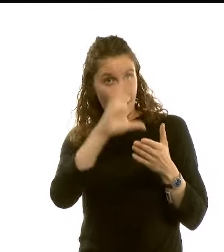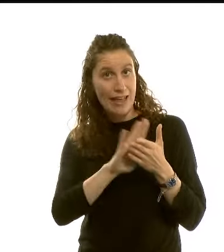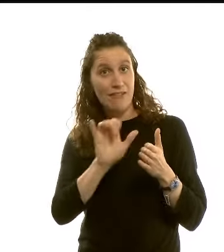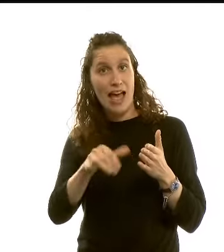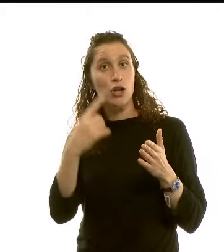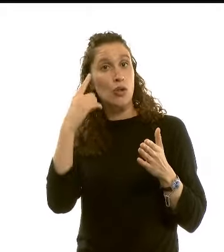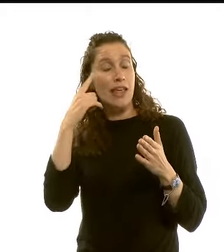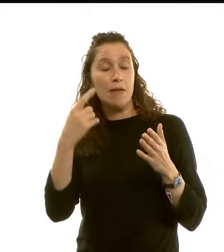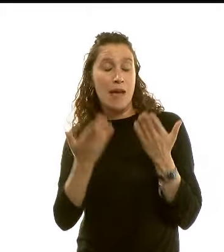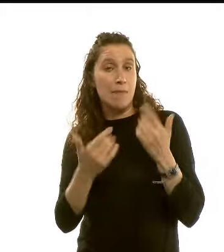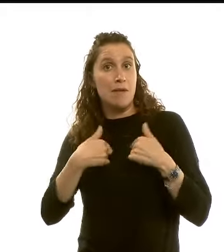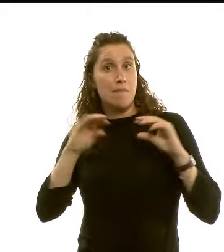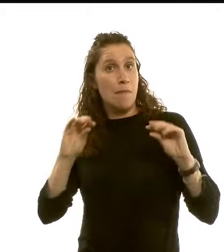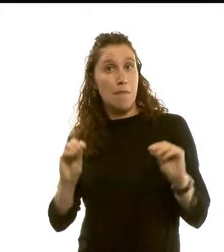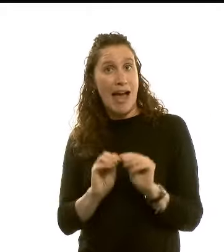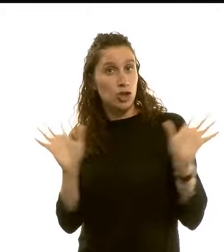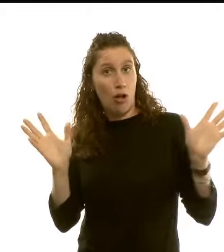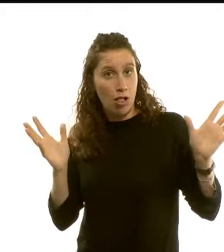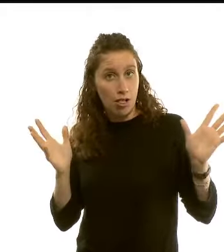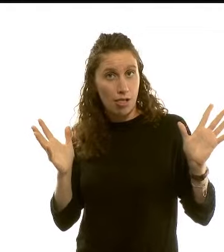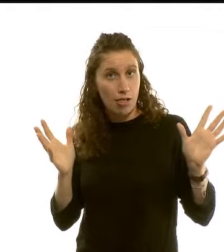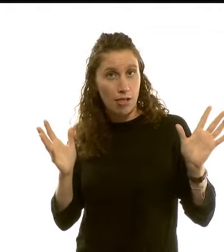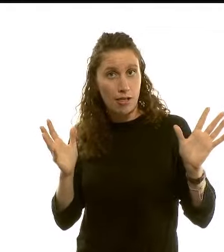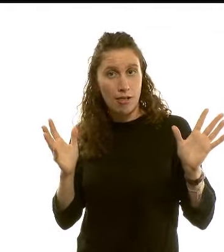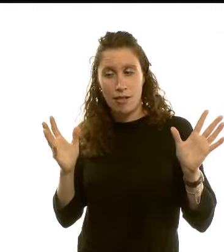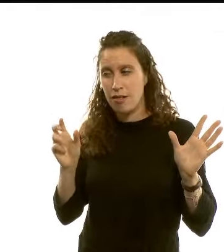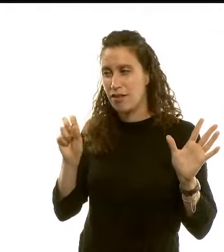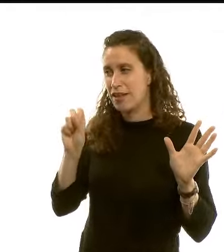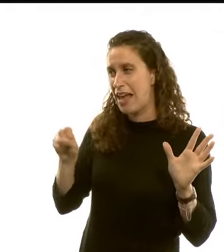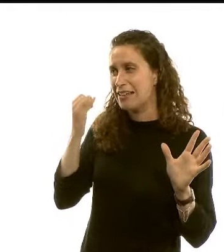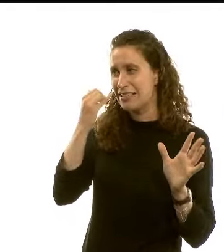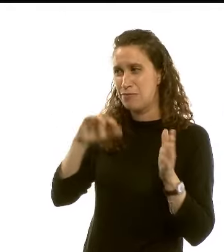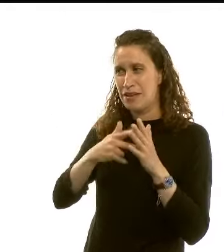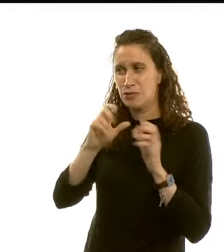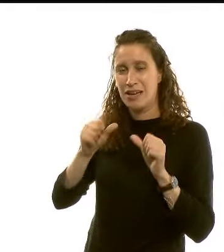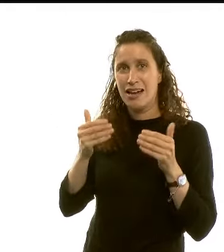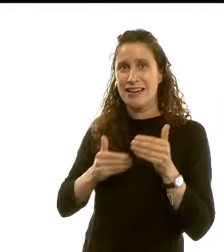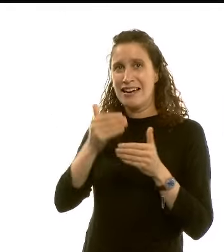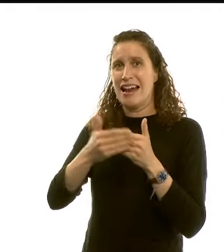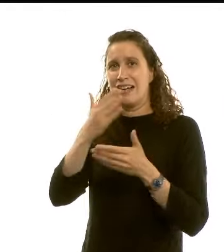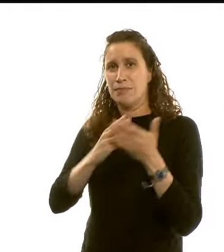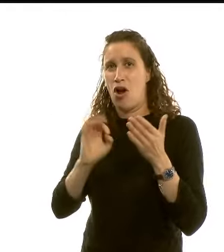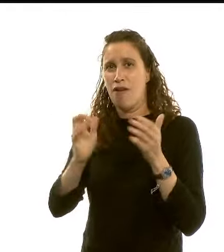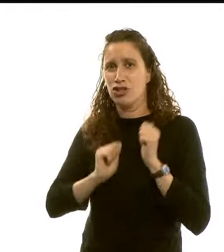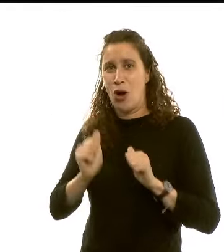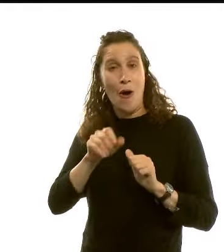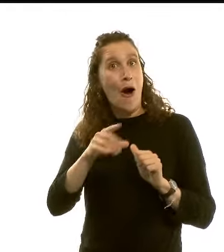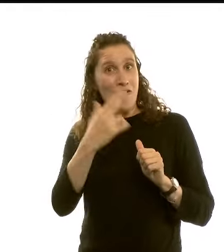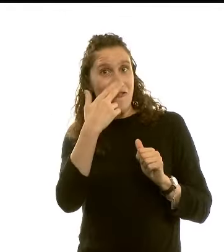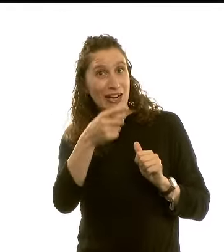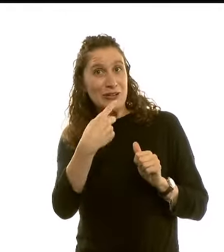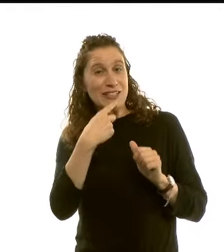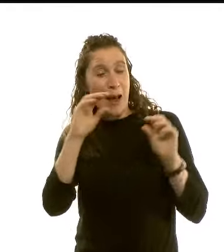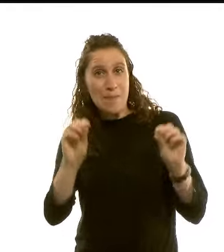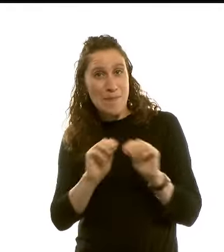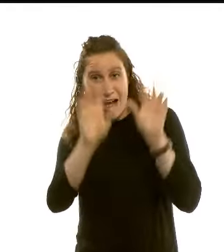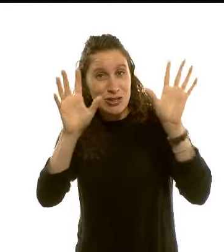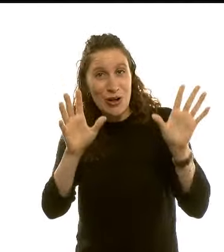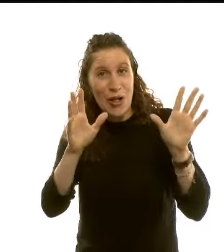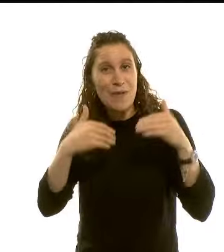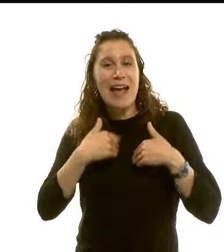they are magical? Yes, if it moves us on to the next part of the show. Oh, funny you should say magical. We've got